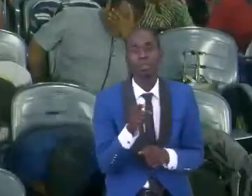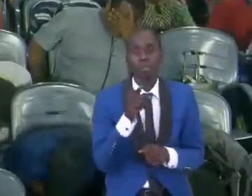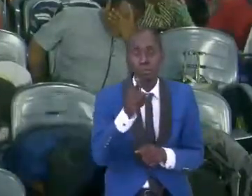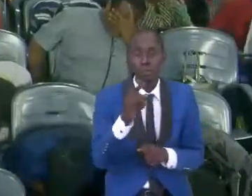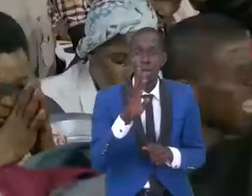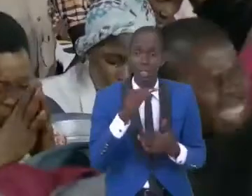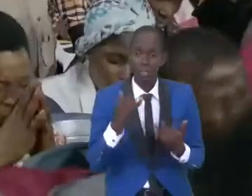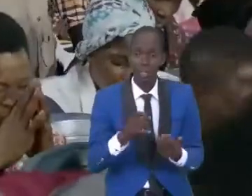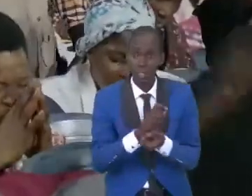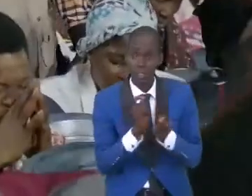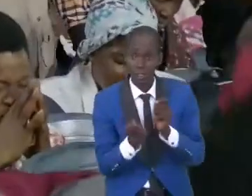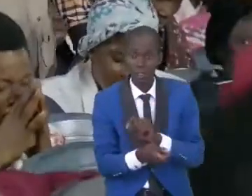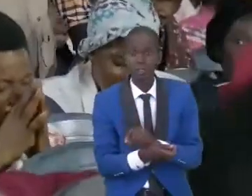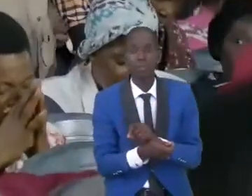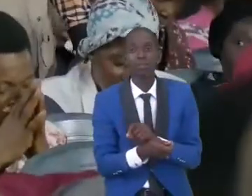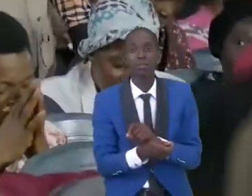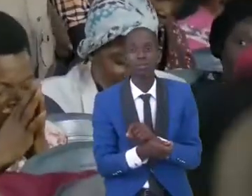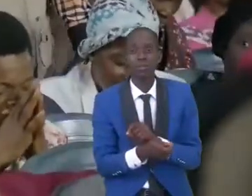Supervisors,